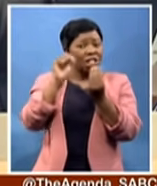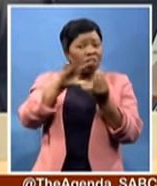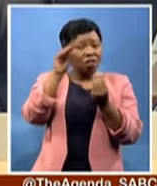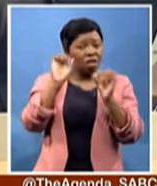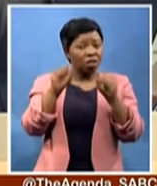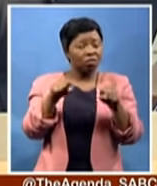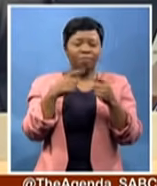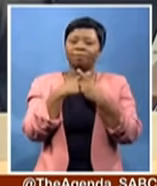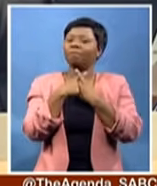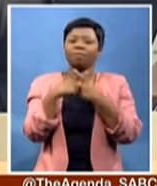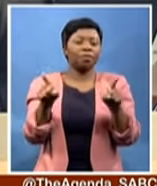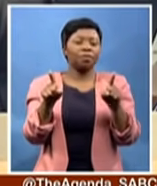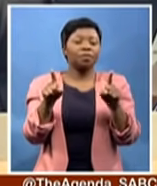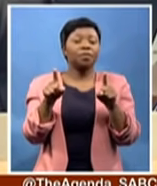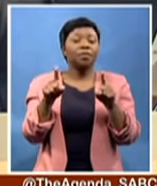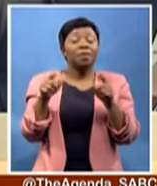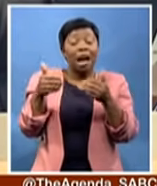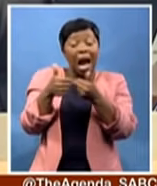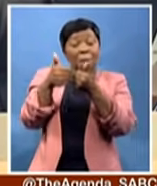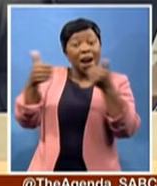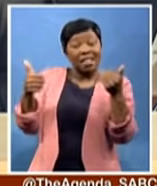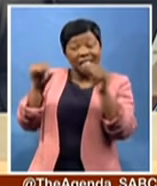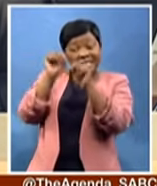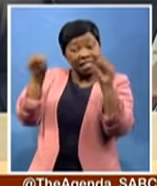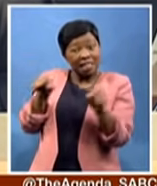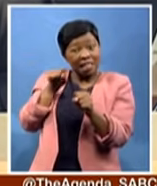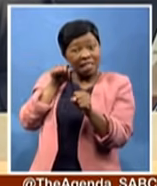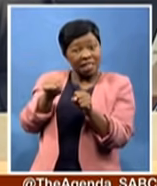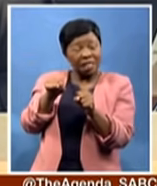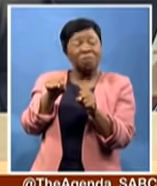morally and systematically corrupt.